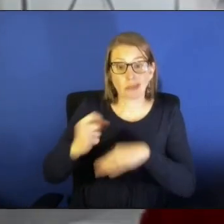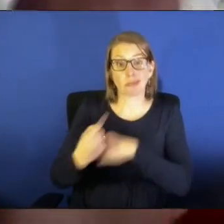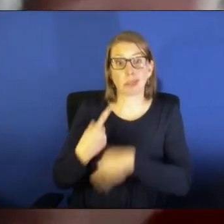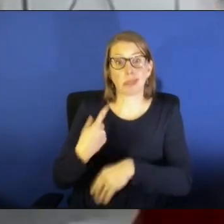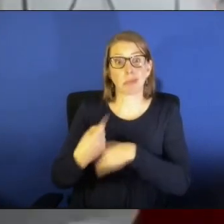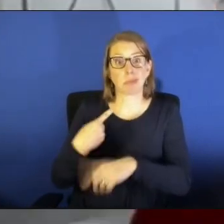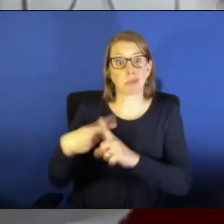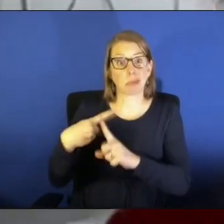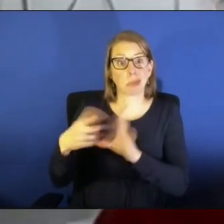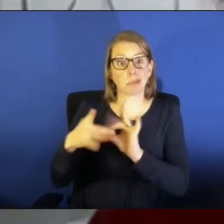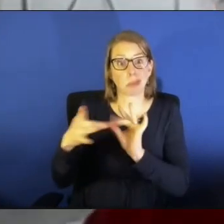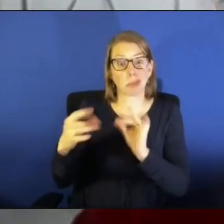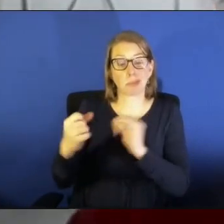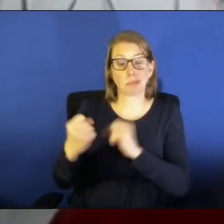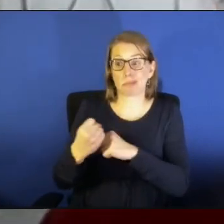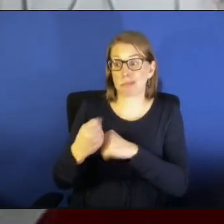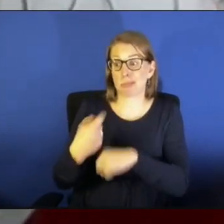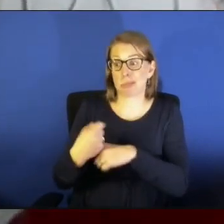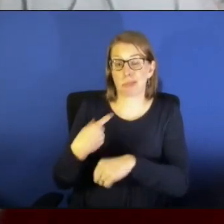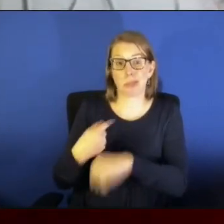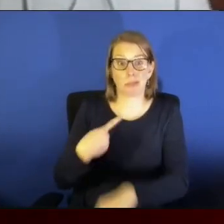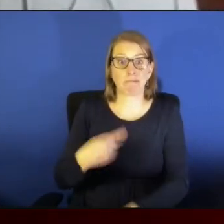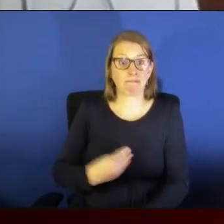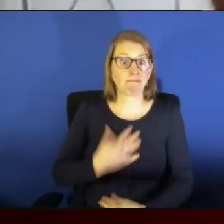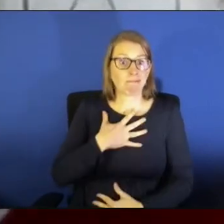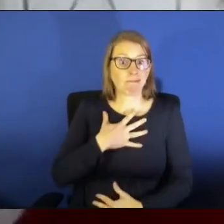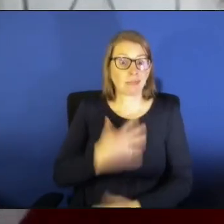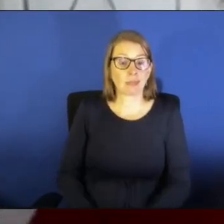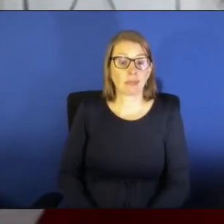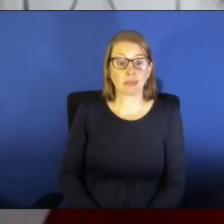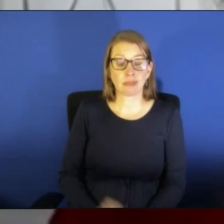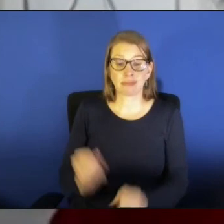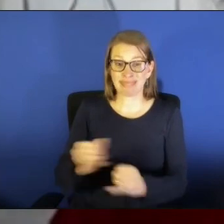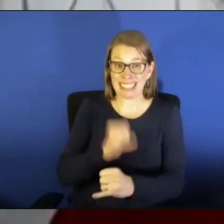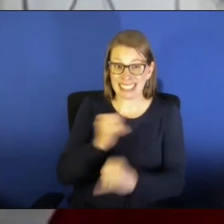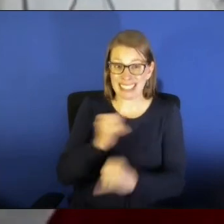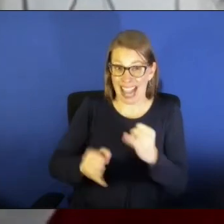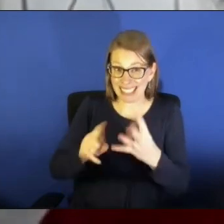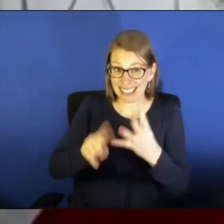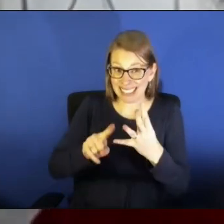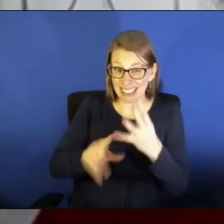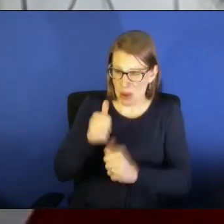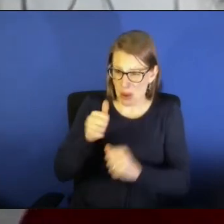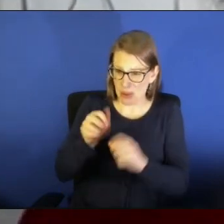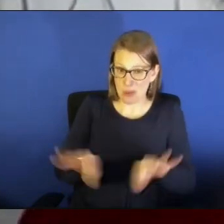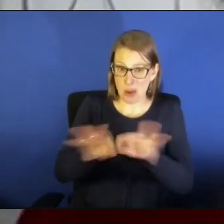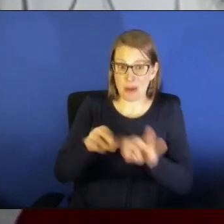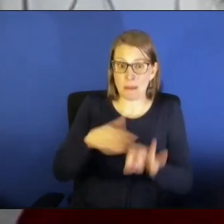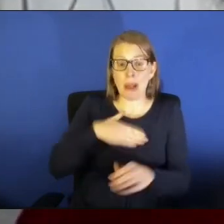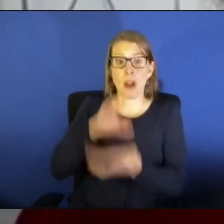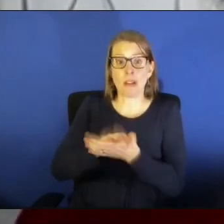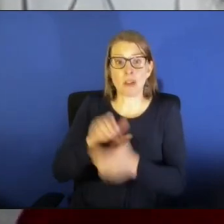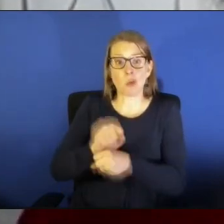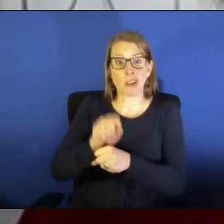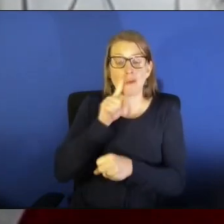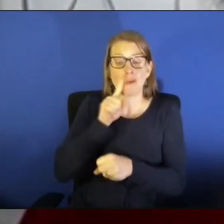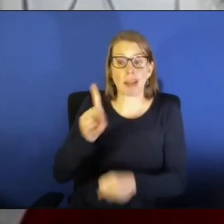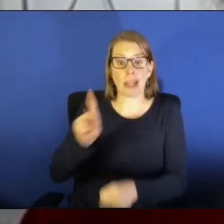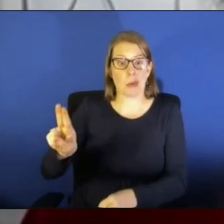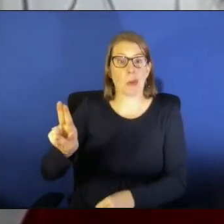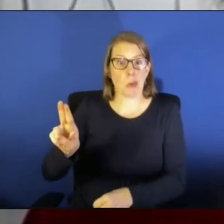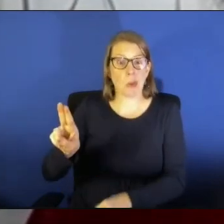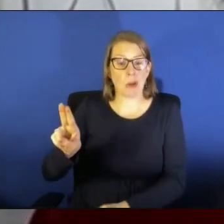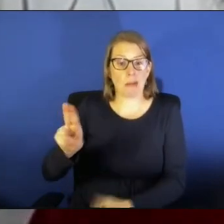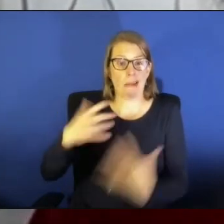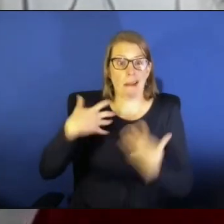positive vibes. And probably last and most important is my wife works for the University of Kansas